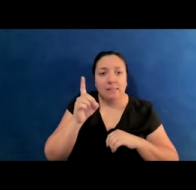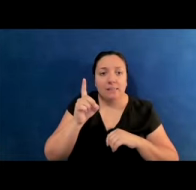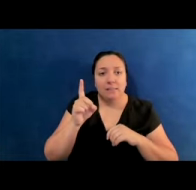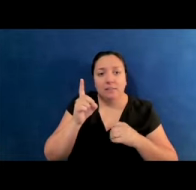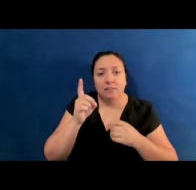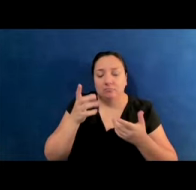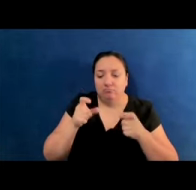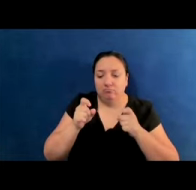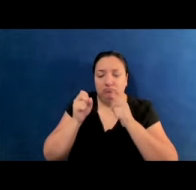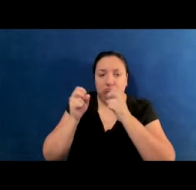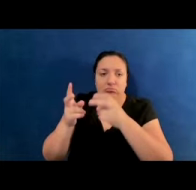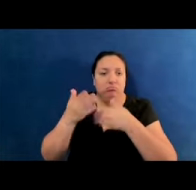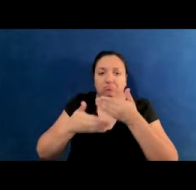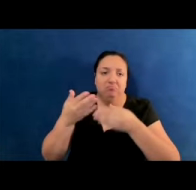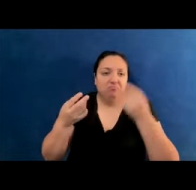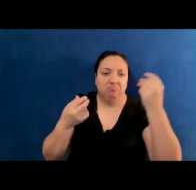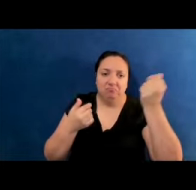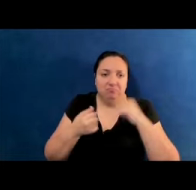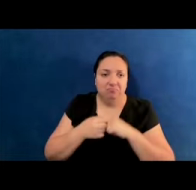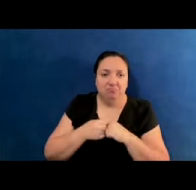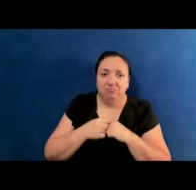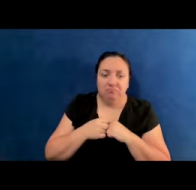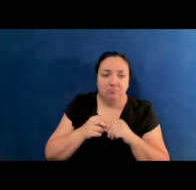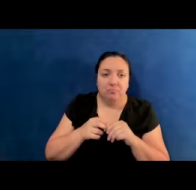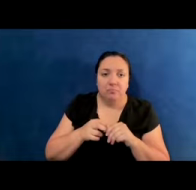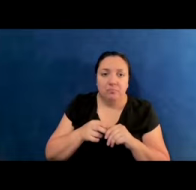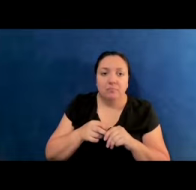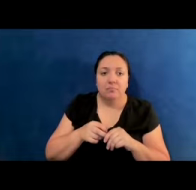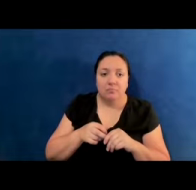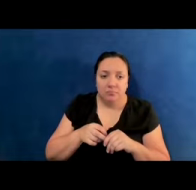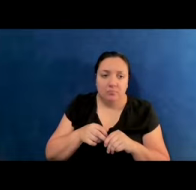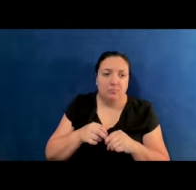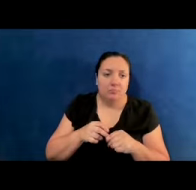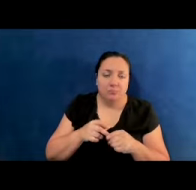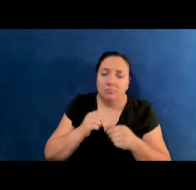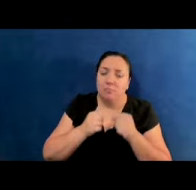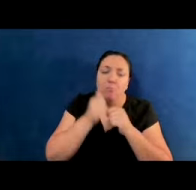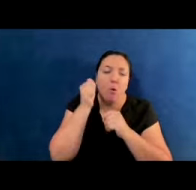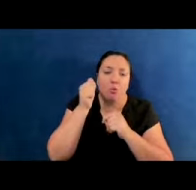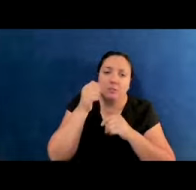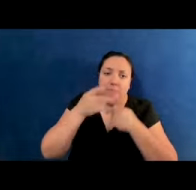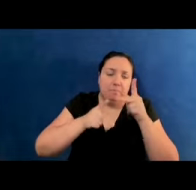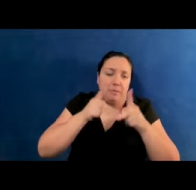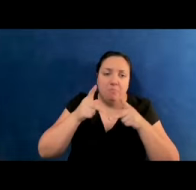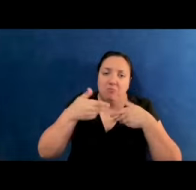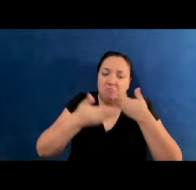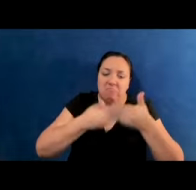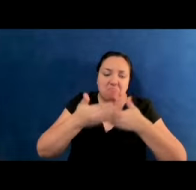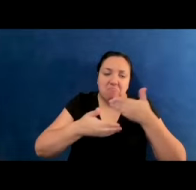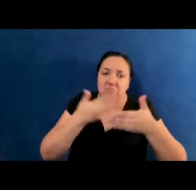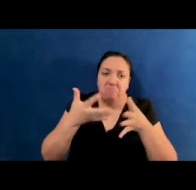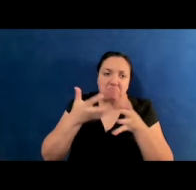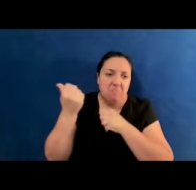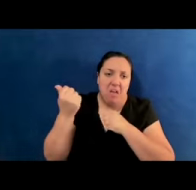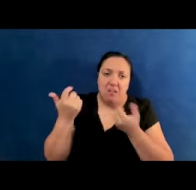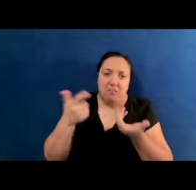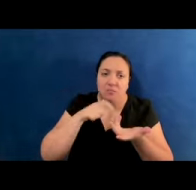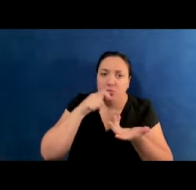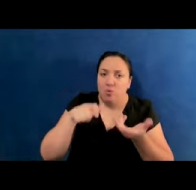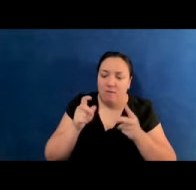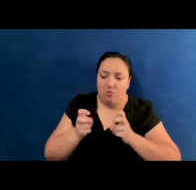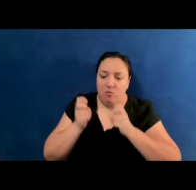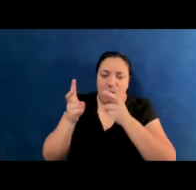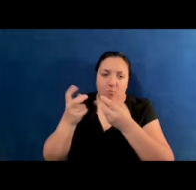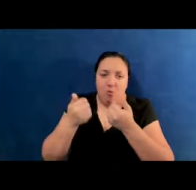process without stopping. But the vast majority of individuals get all the way through the system completely verified without having to upload